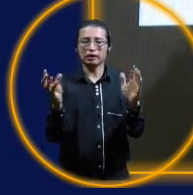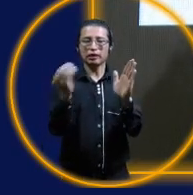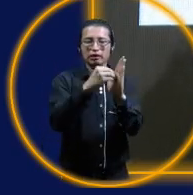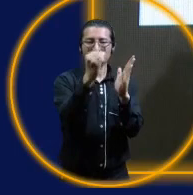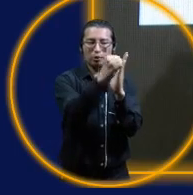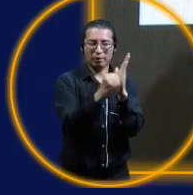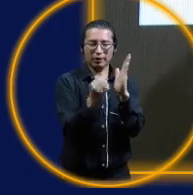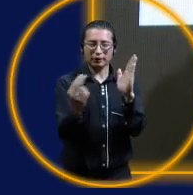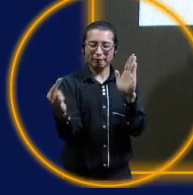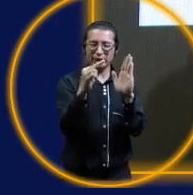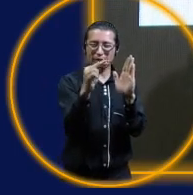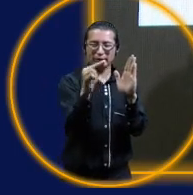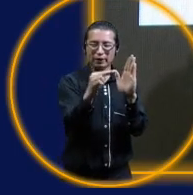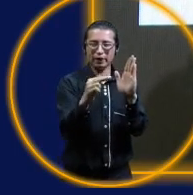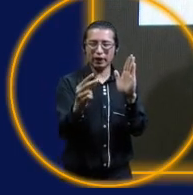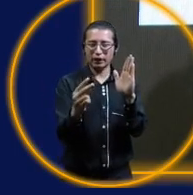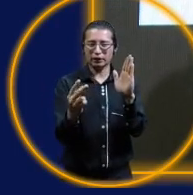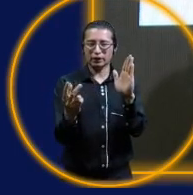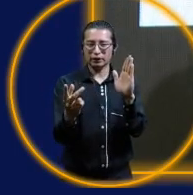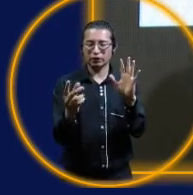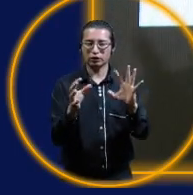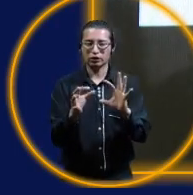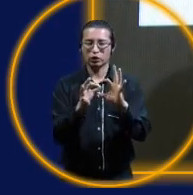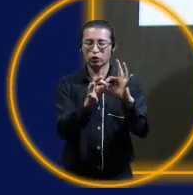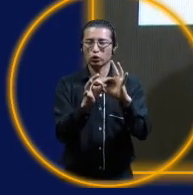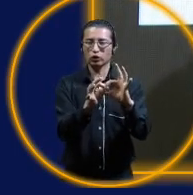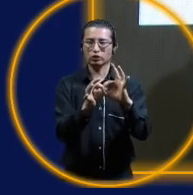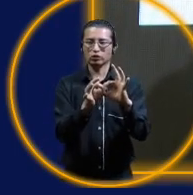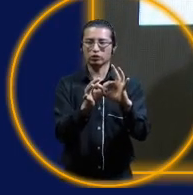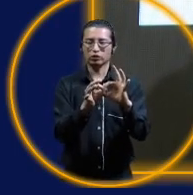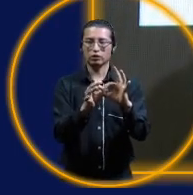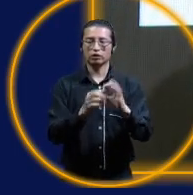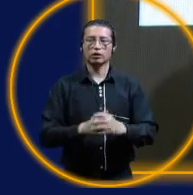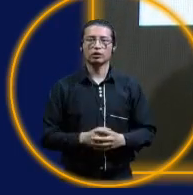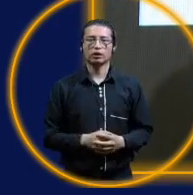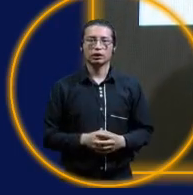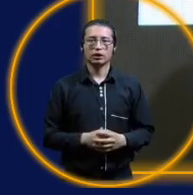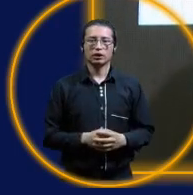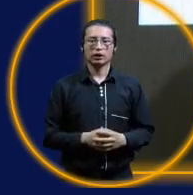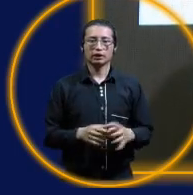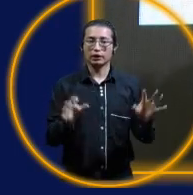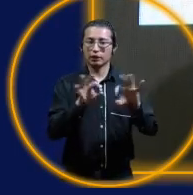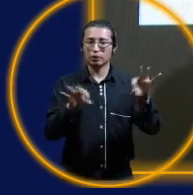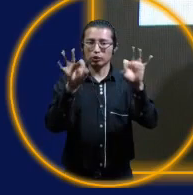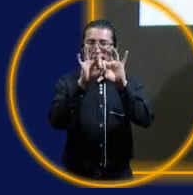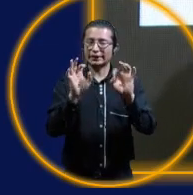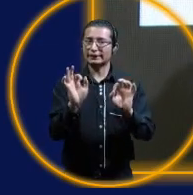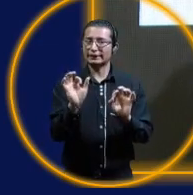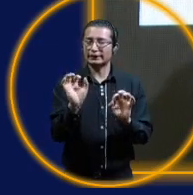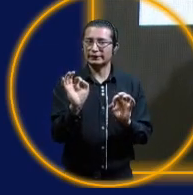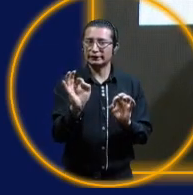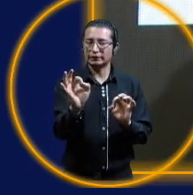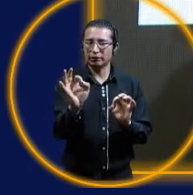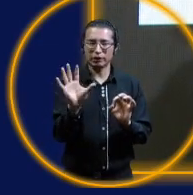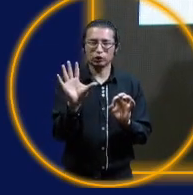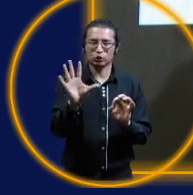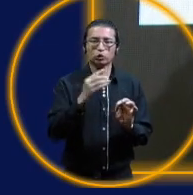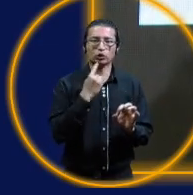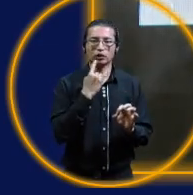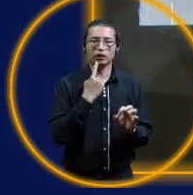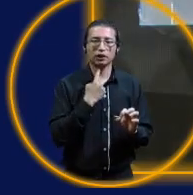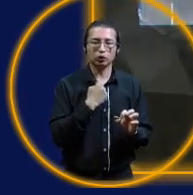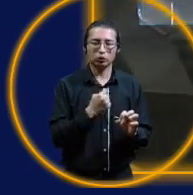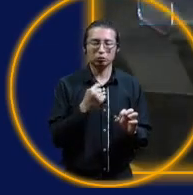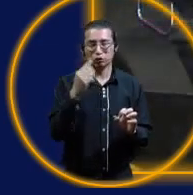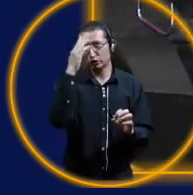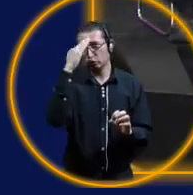any connection. But if that's stressful or like weird, you just do your thing, because you never know. Yeah. I'd also, I'm sorry.